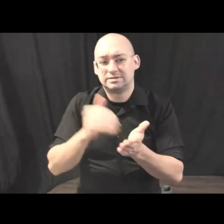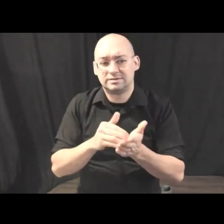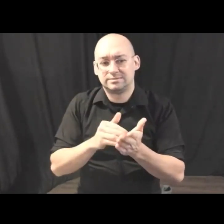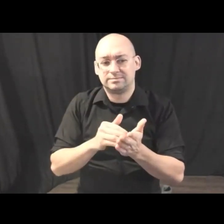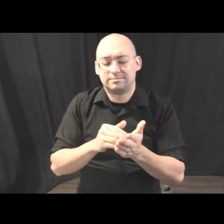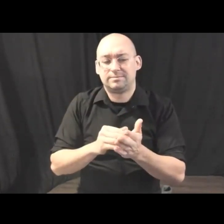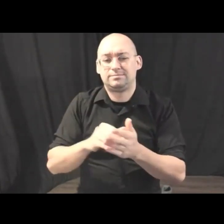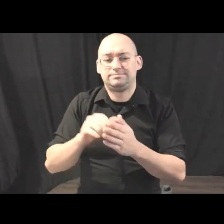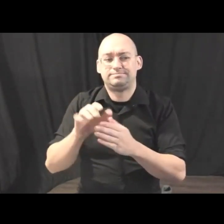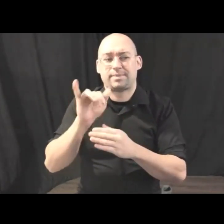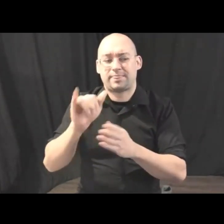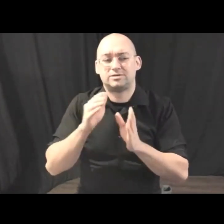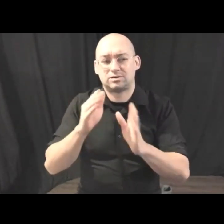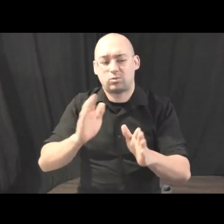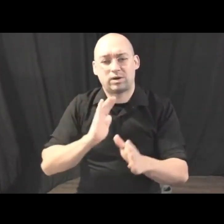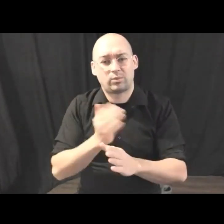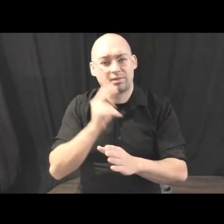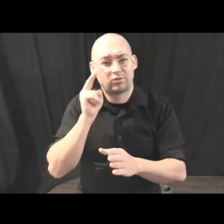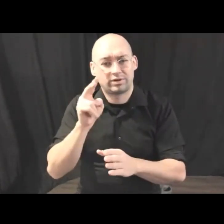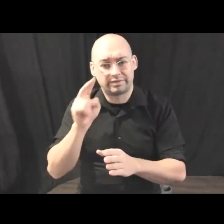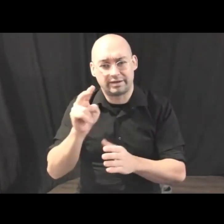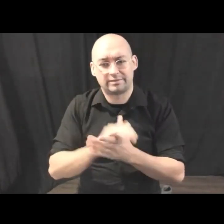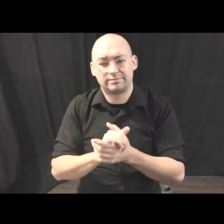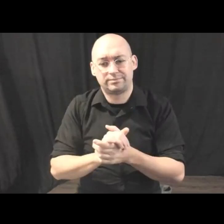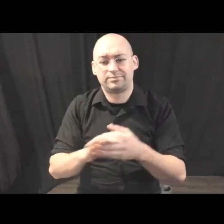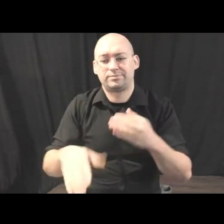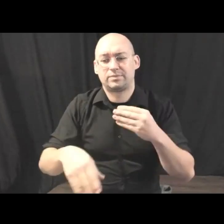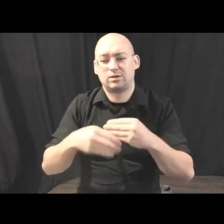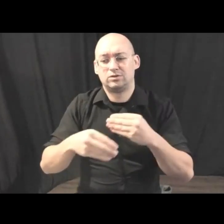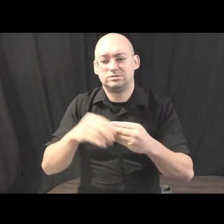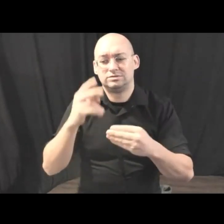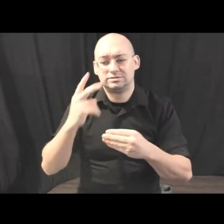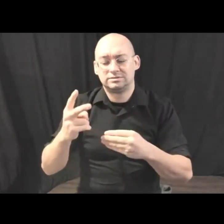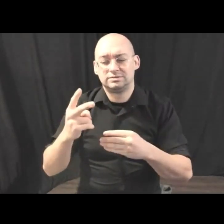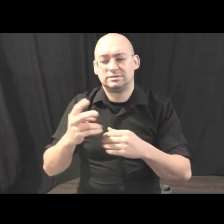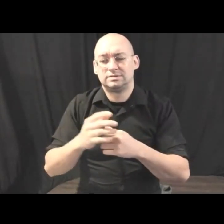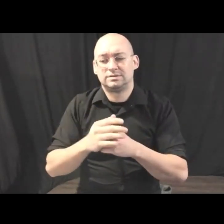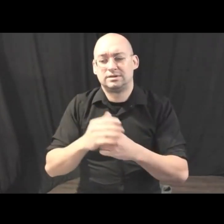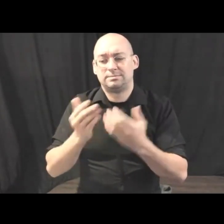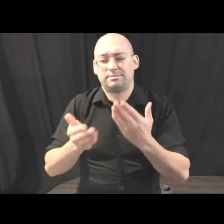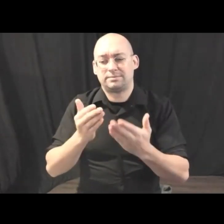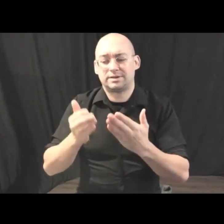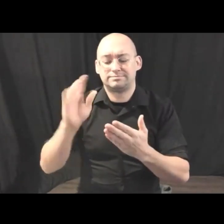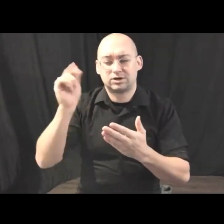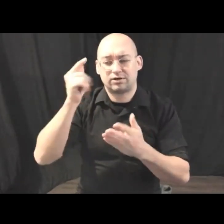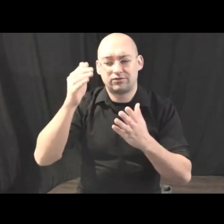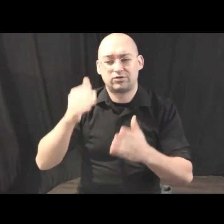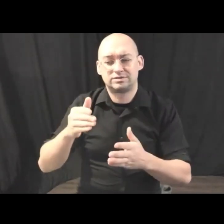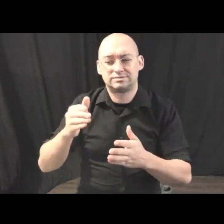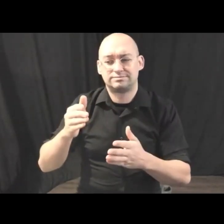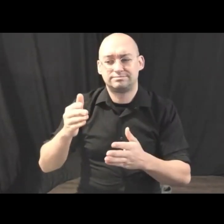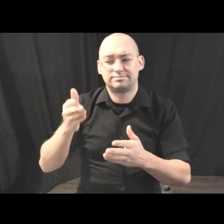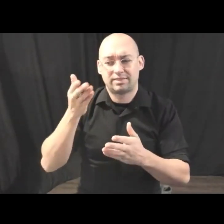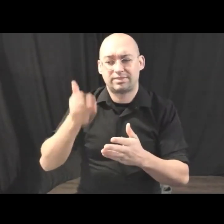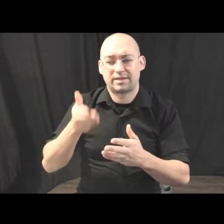we're looking at recovery. So you might have also seen, well, I've been half the month there. I would say probably the governor's been there only maybe but a